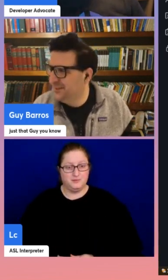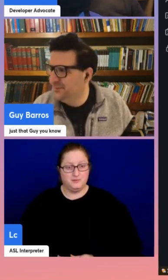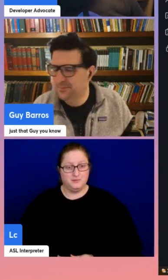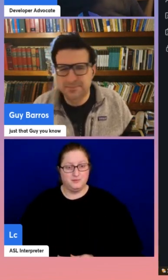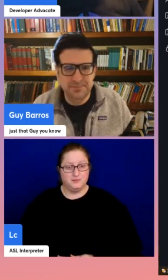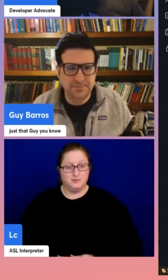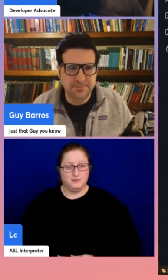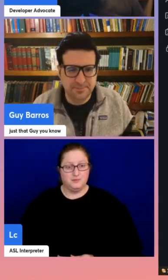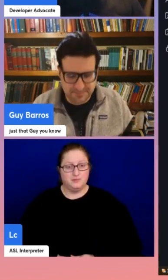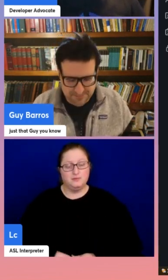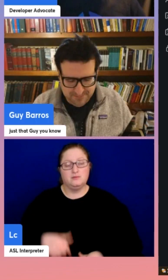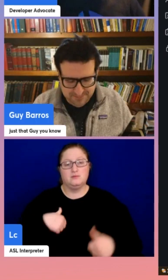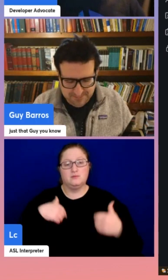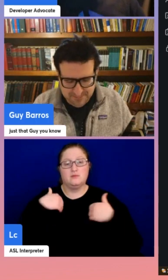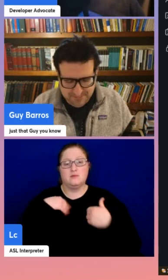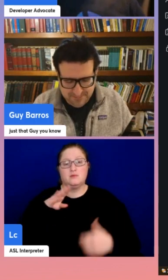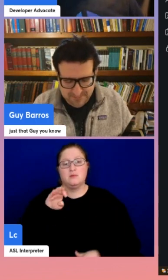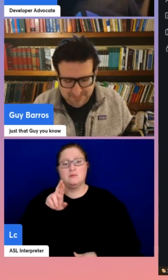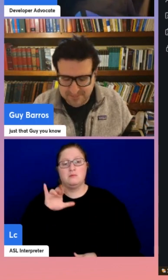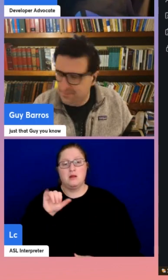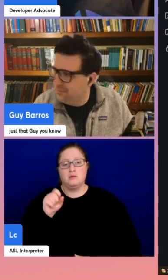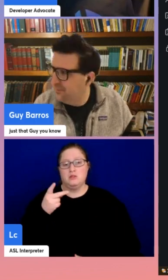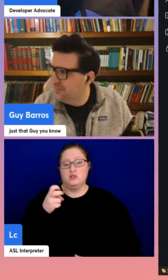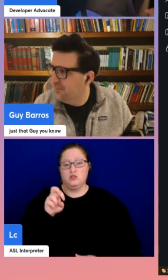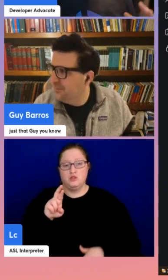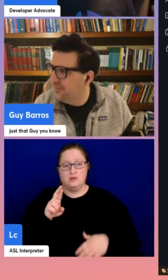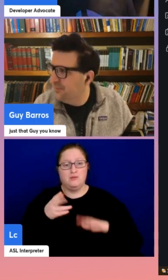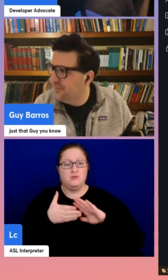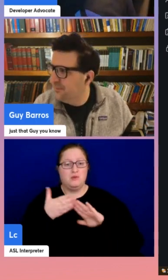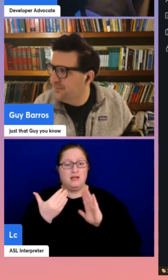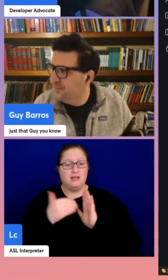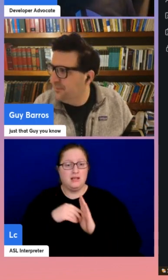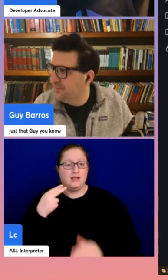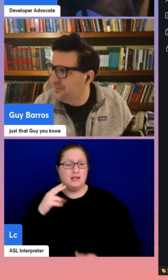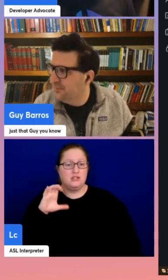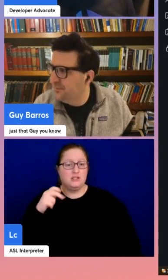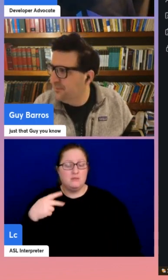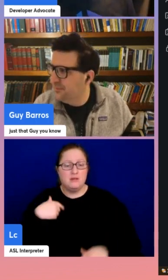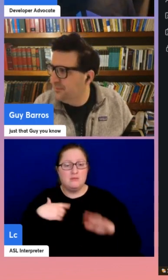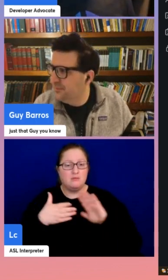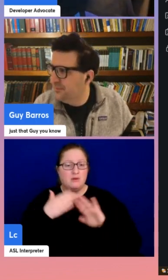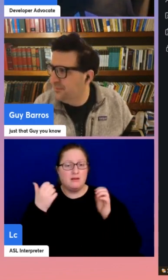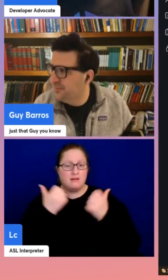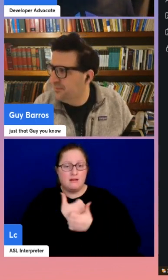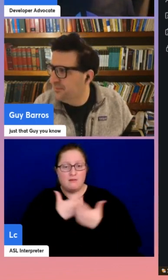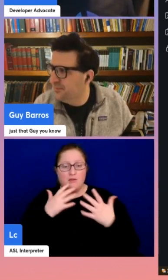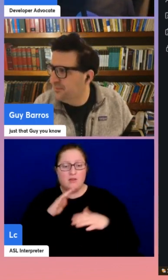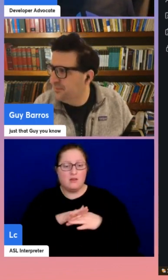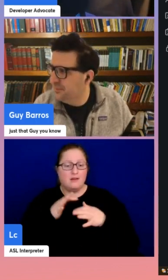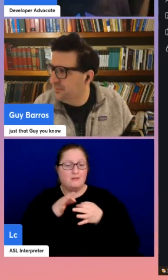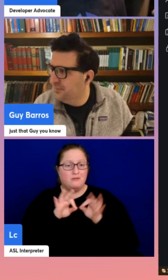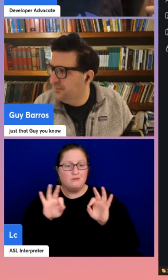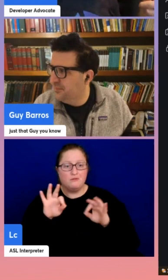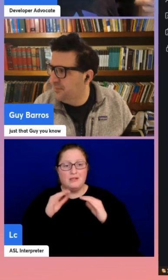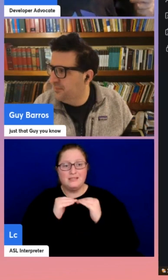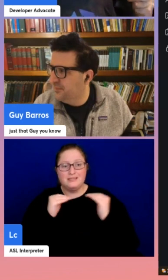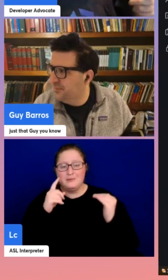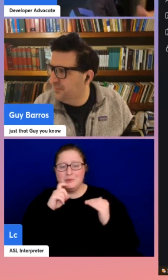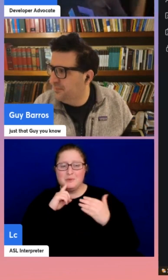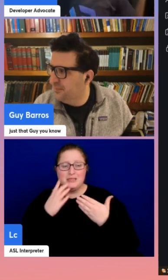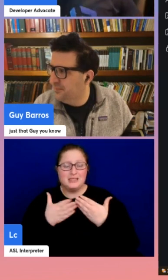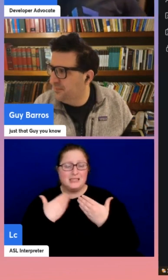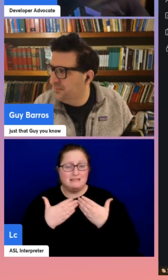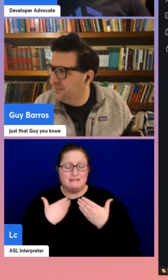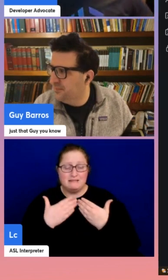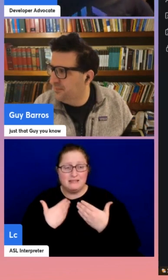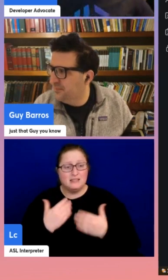So I have my Boundary server here running. Again, I'm using HCP. I'm just running everything on the free tier because it's super easy and super